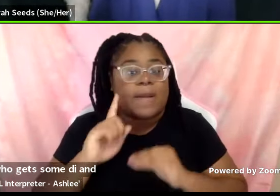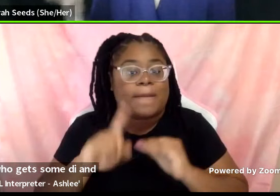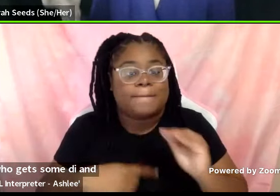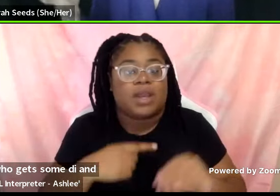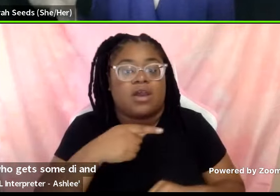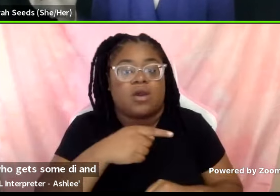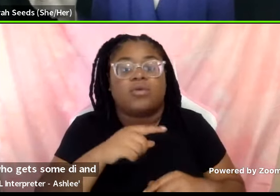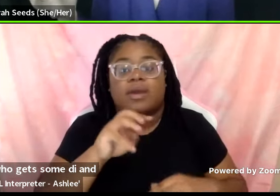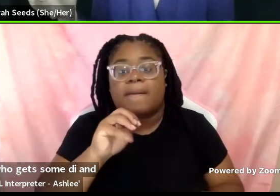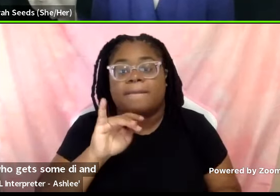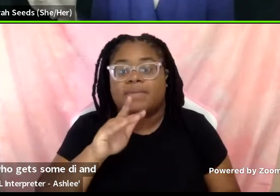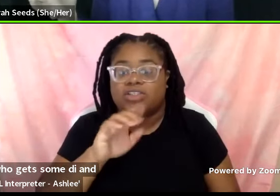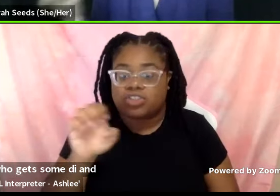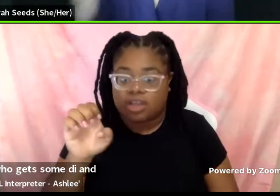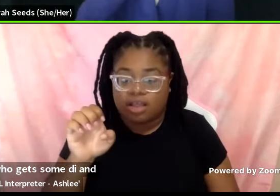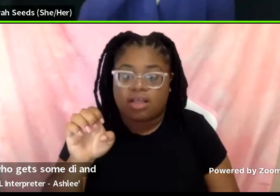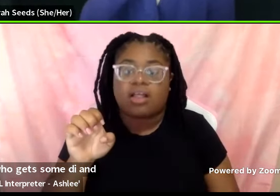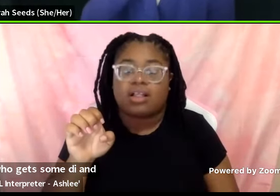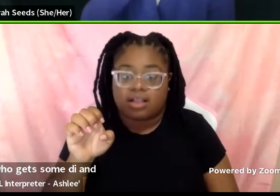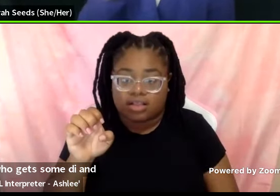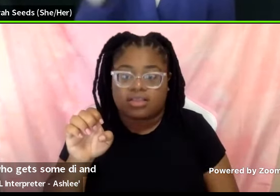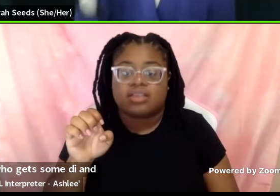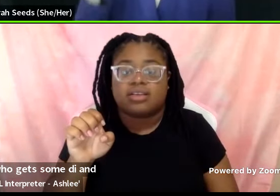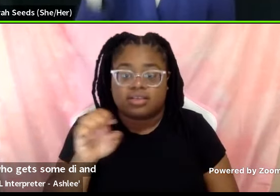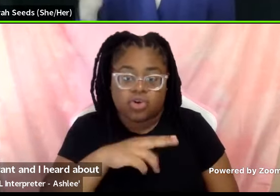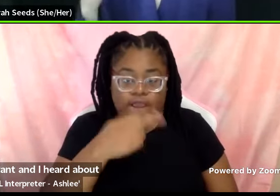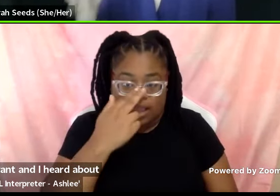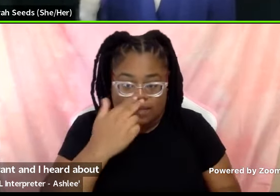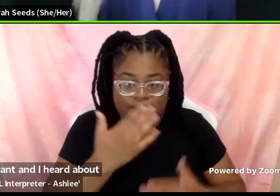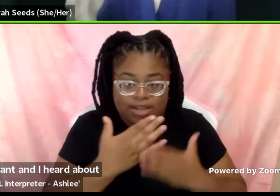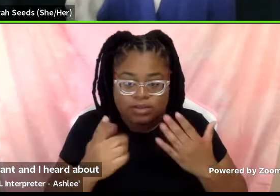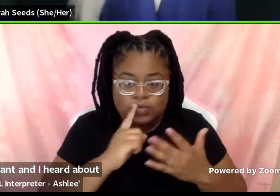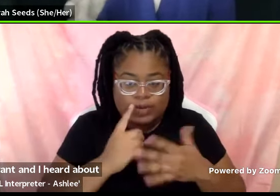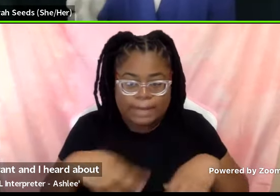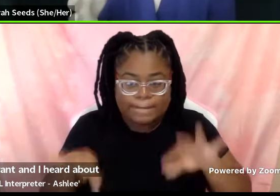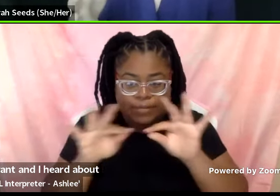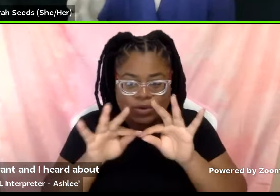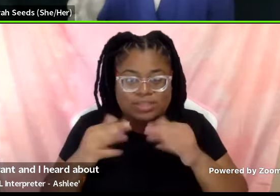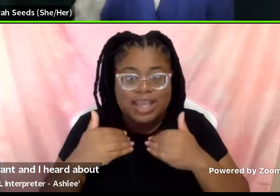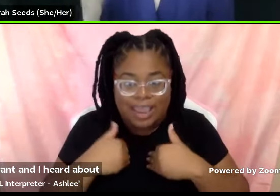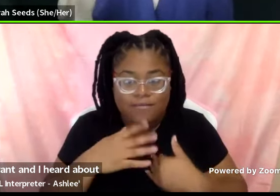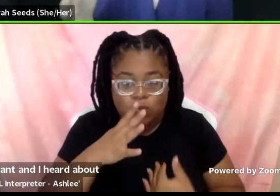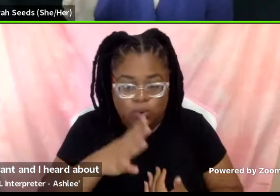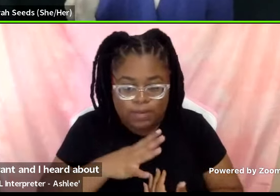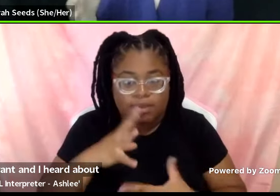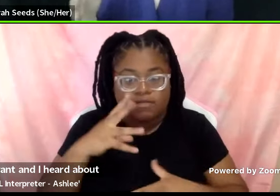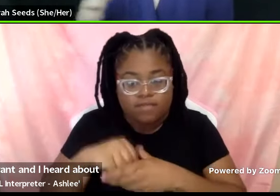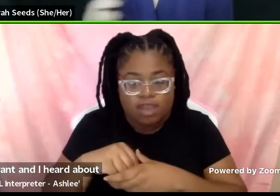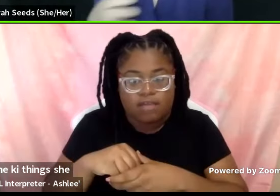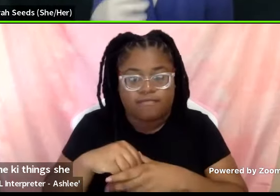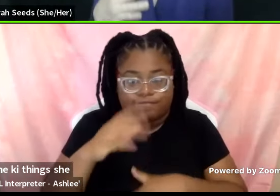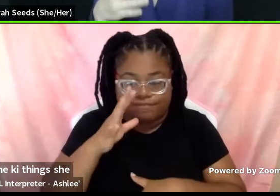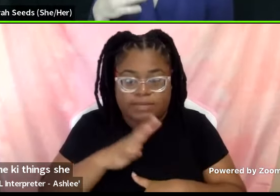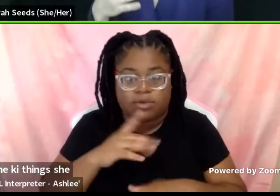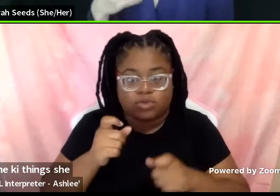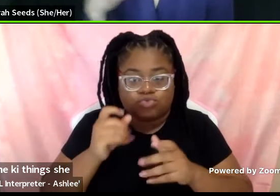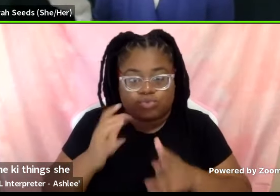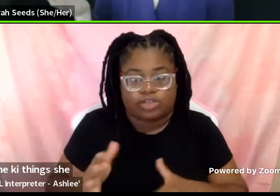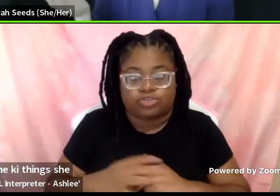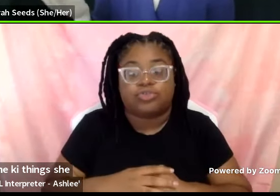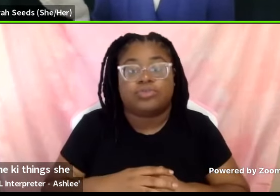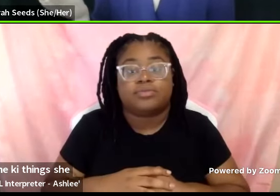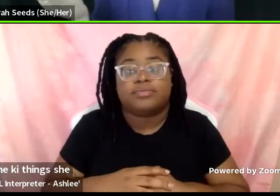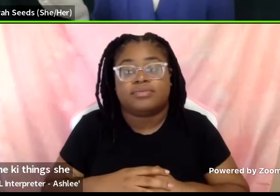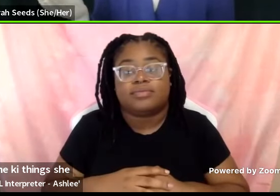I'd seen some comedy foot things that she had done. And I was like, and it was very important to me to have a woman, female director, because I think we can